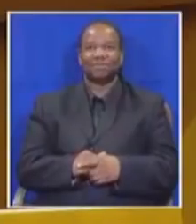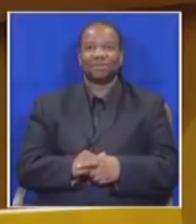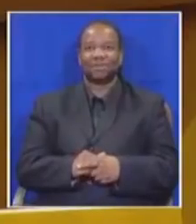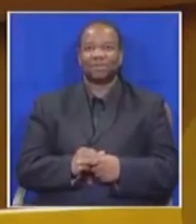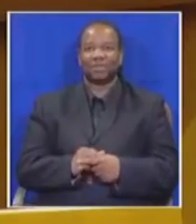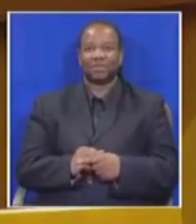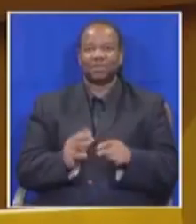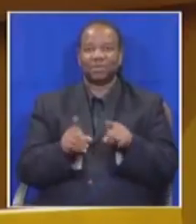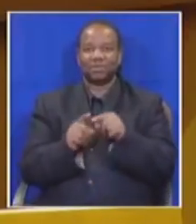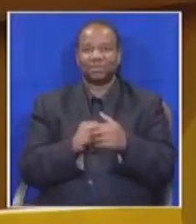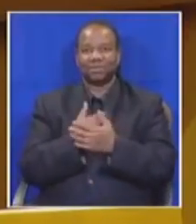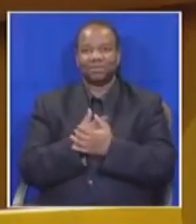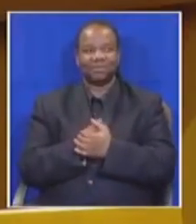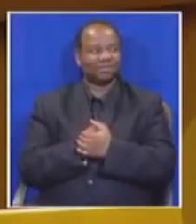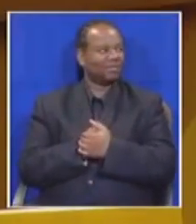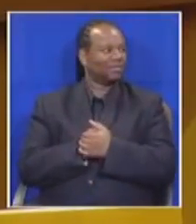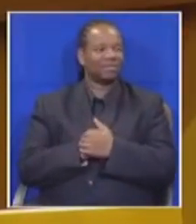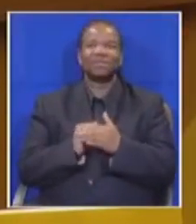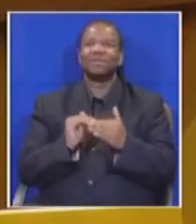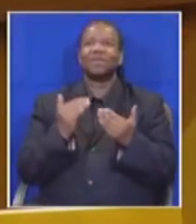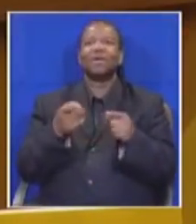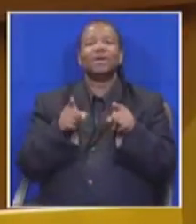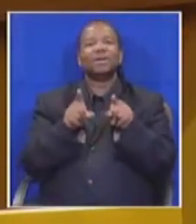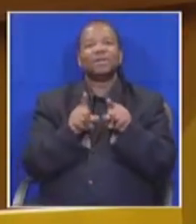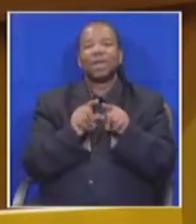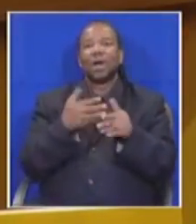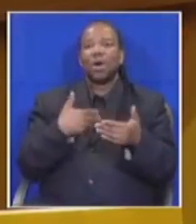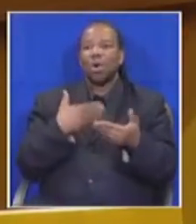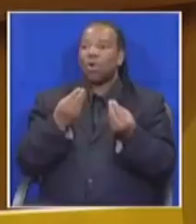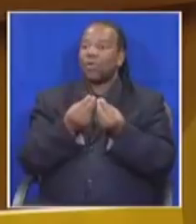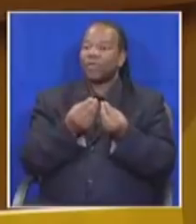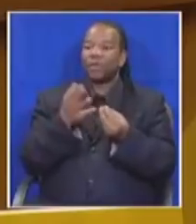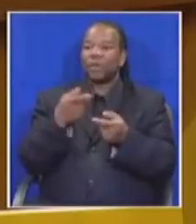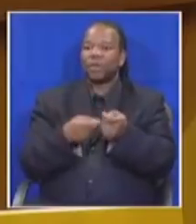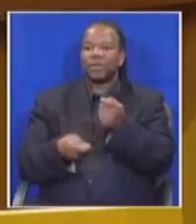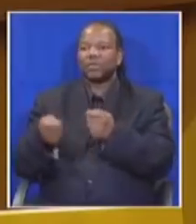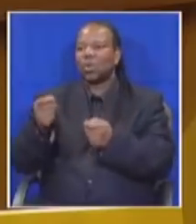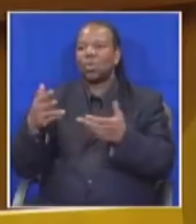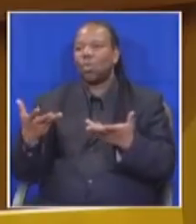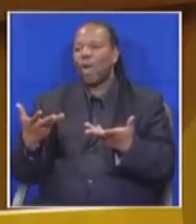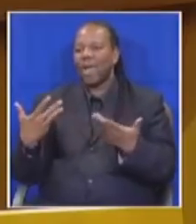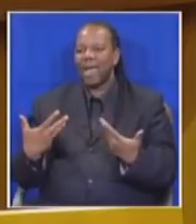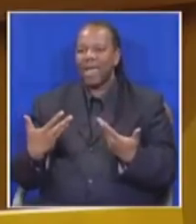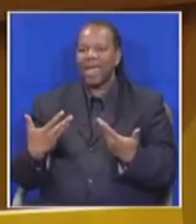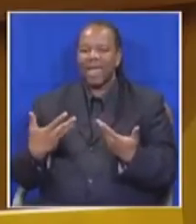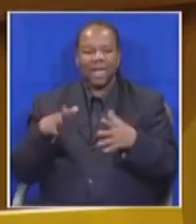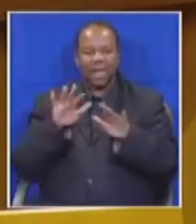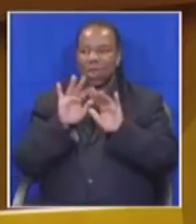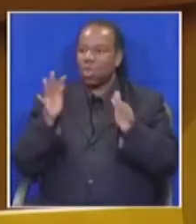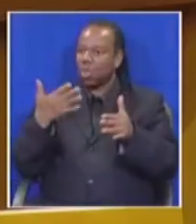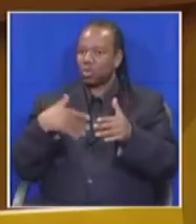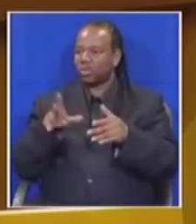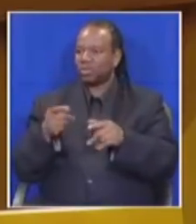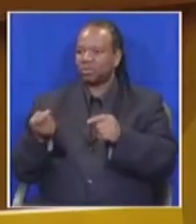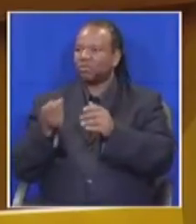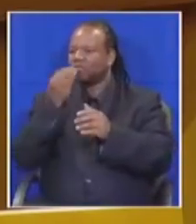that these particular beverages will not be sold in supermarkets but will have to be sold in bottle stores. But,